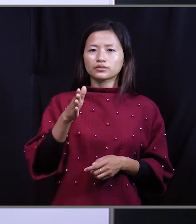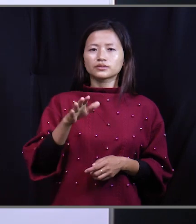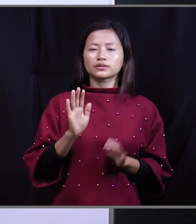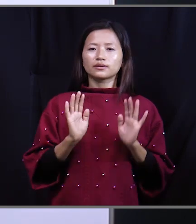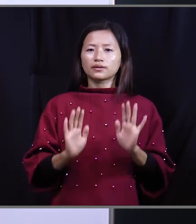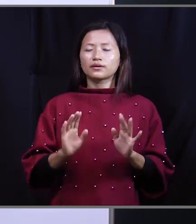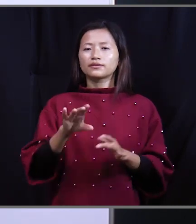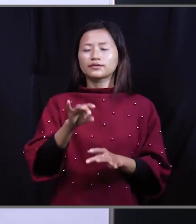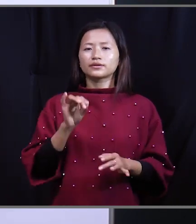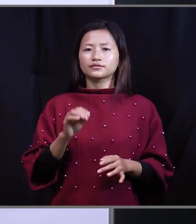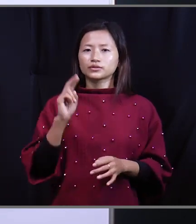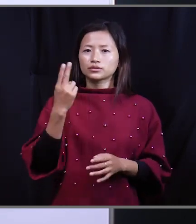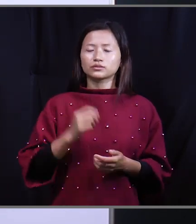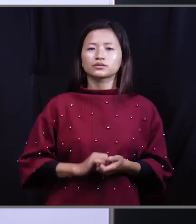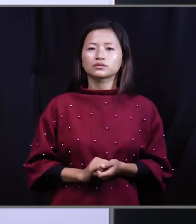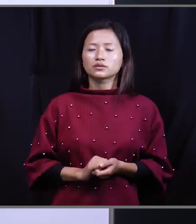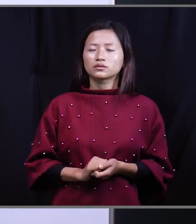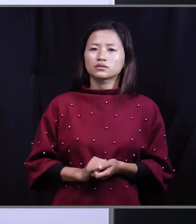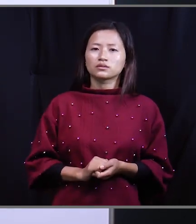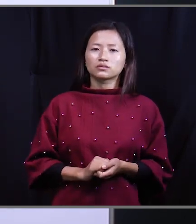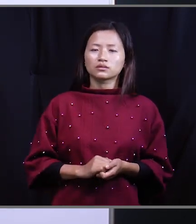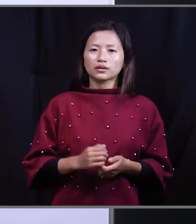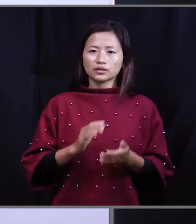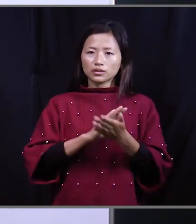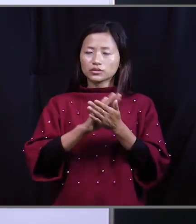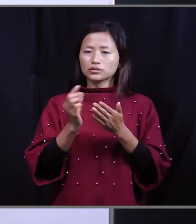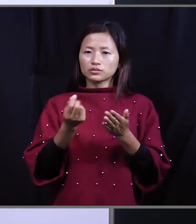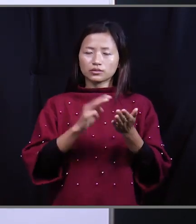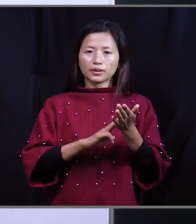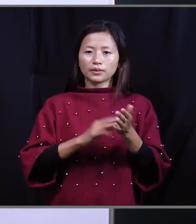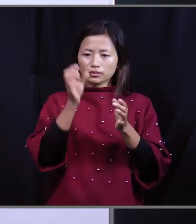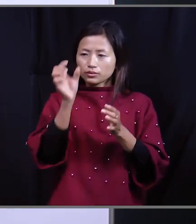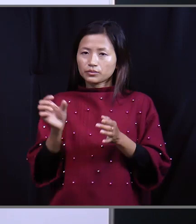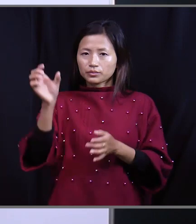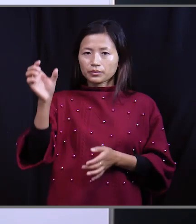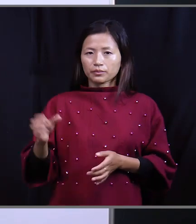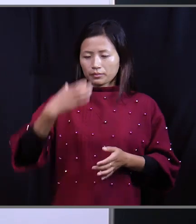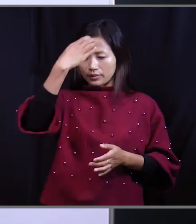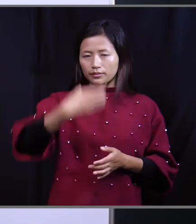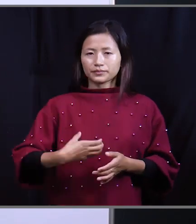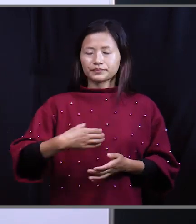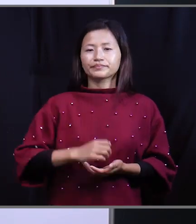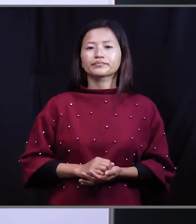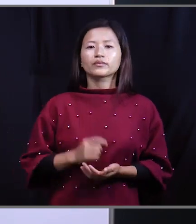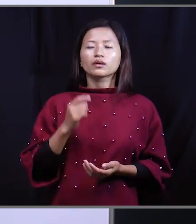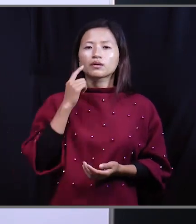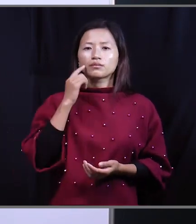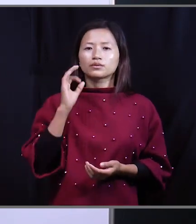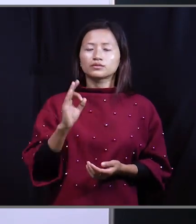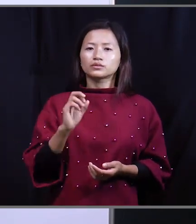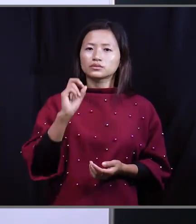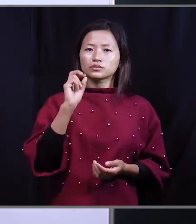you know that human being is composed of 23 pairs. Remember